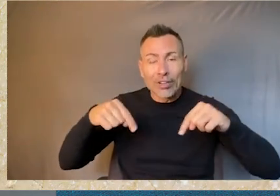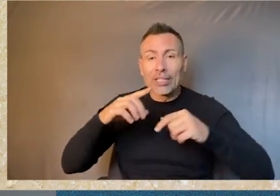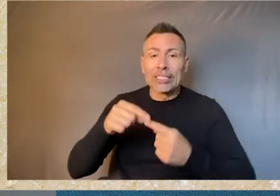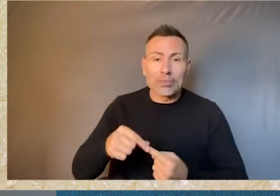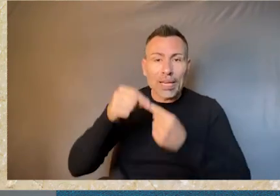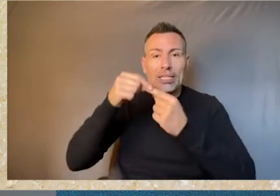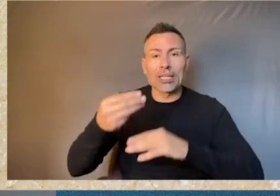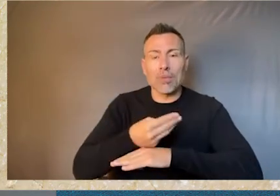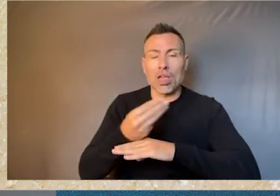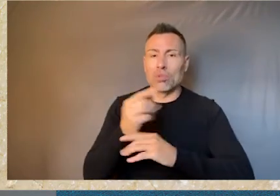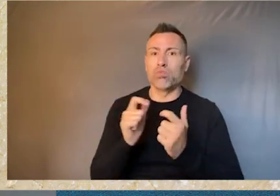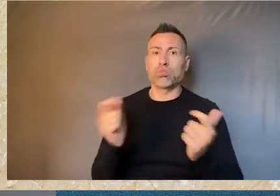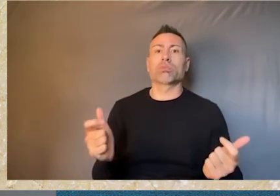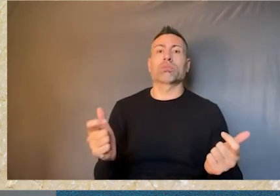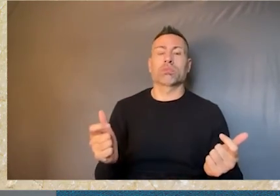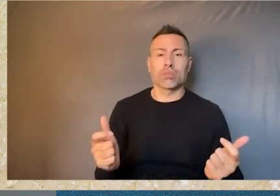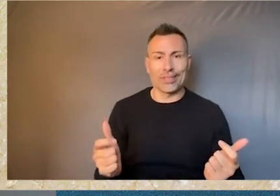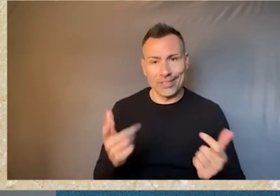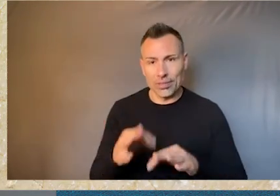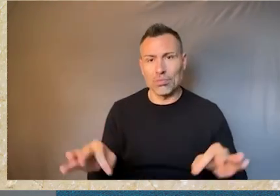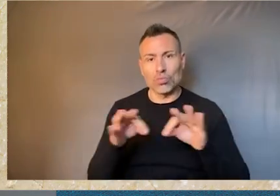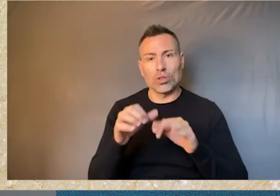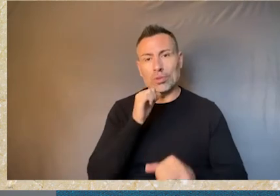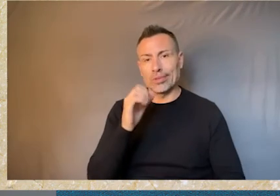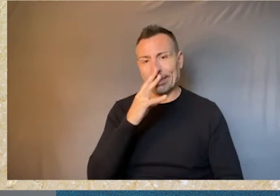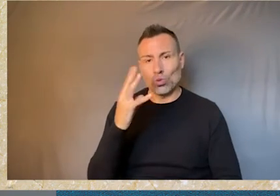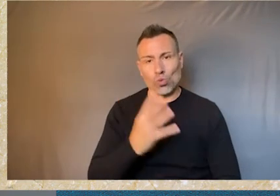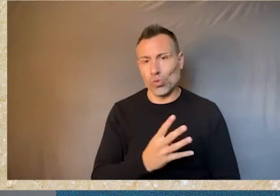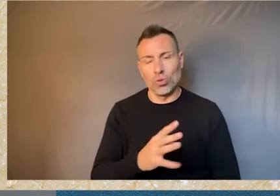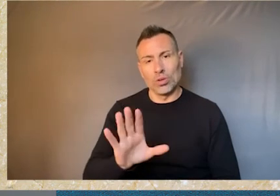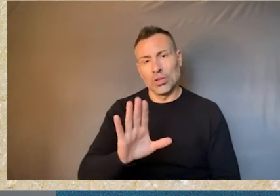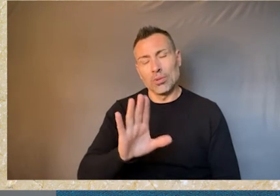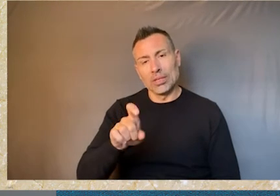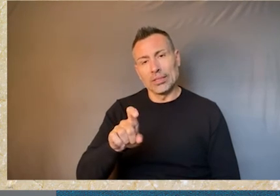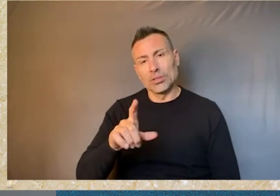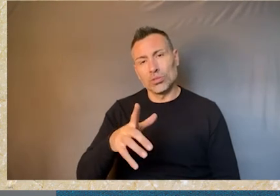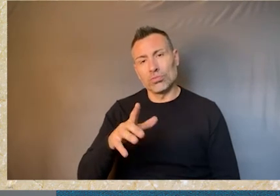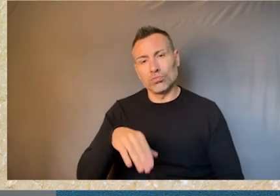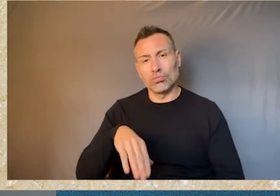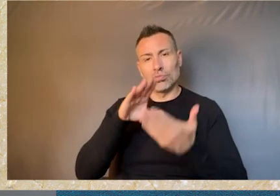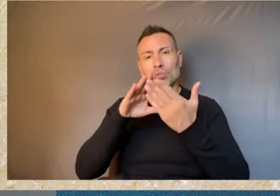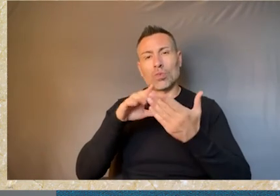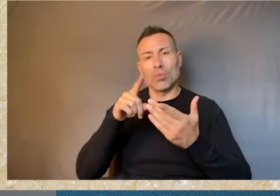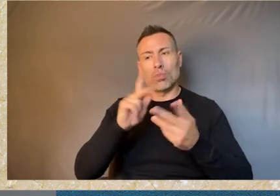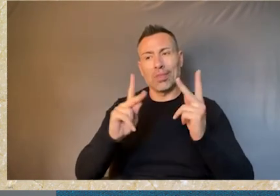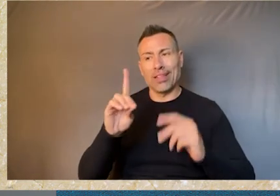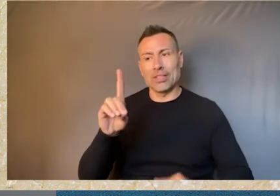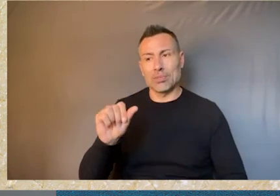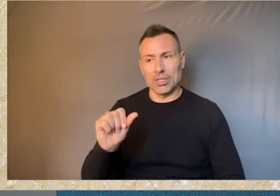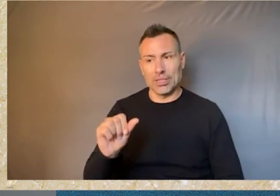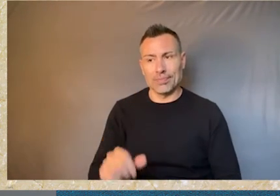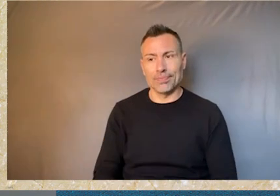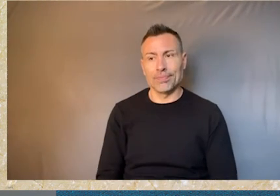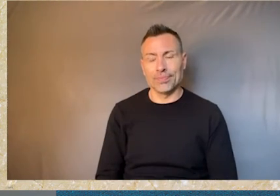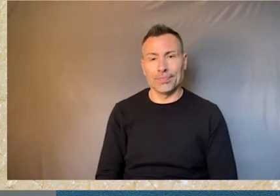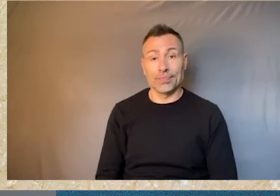very important that we not ignore or not address persons with disabilities in the work that we do.